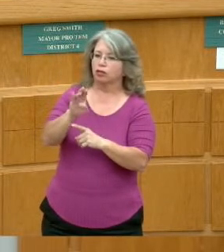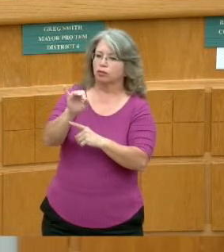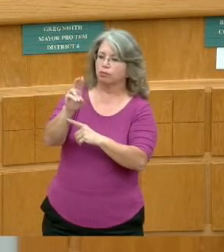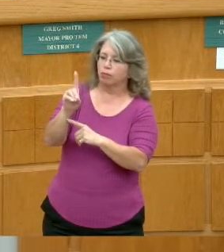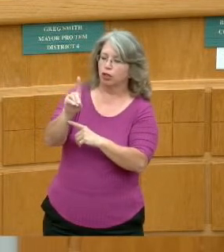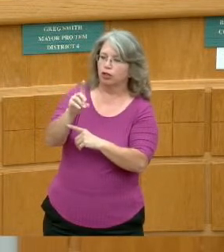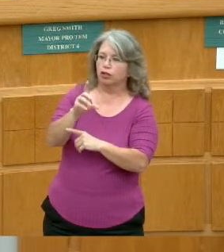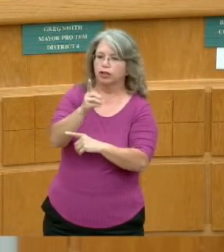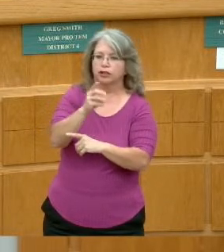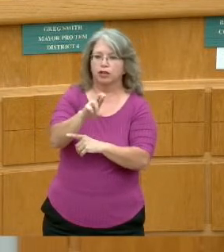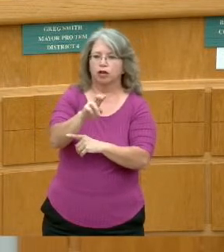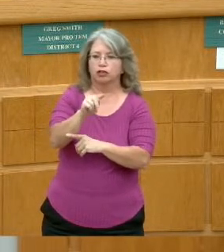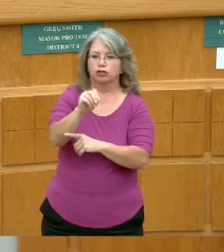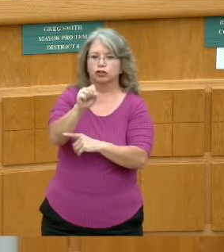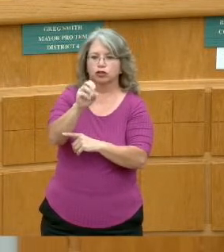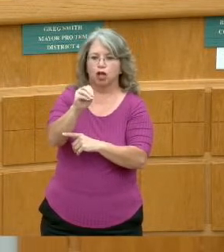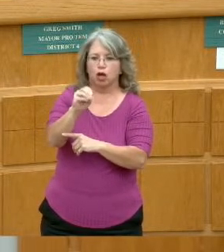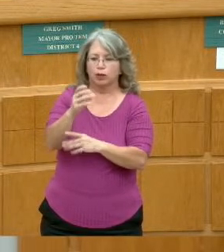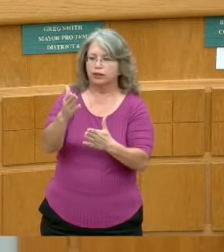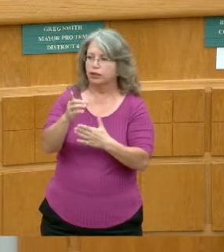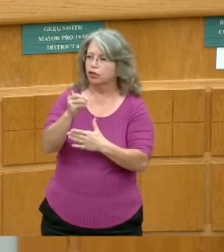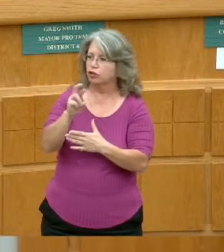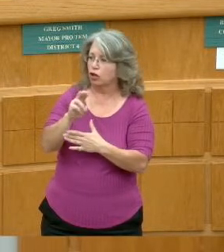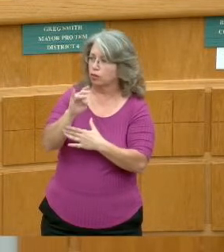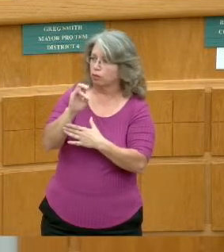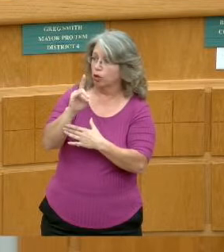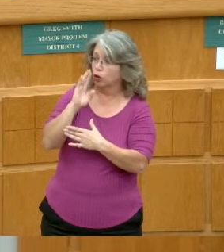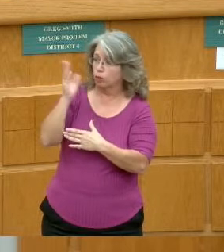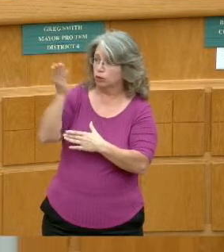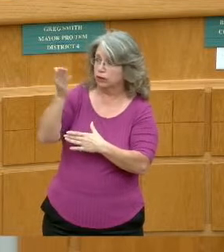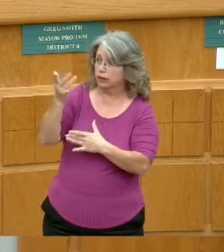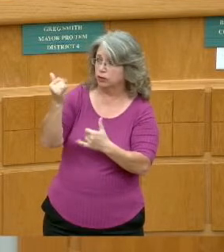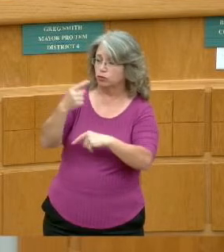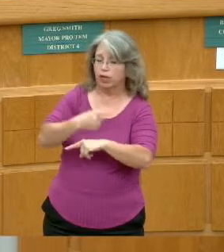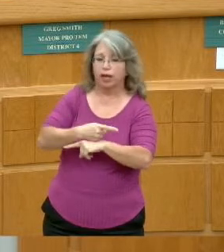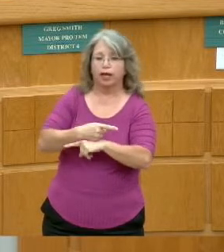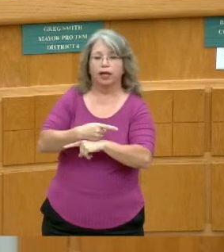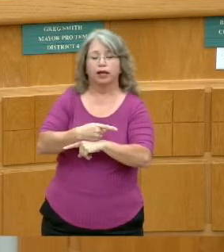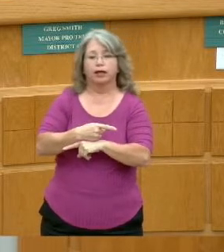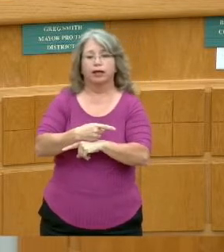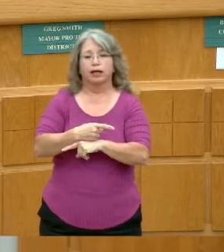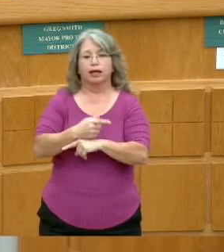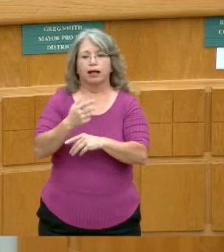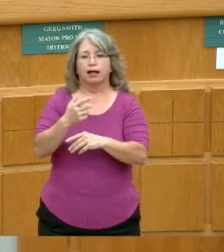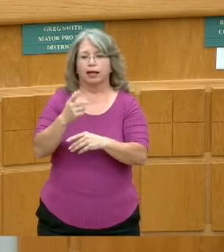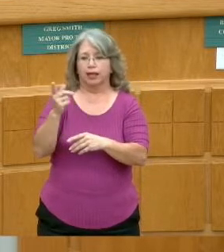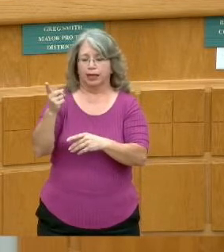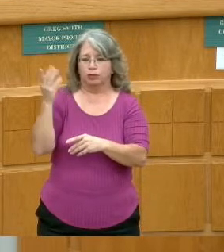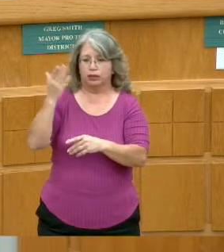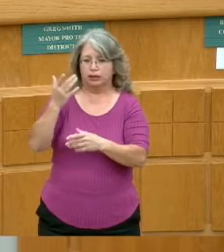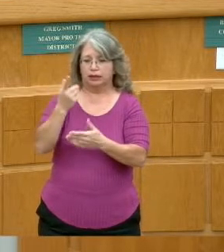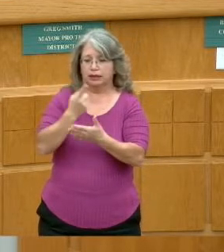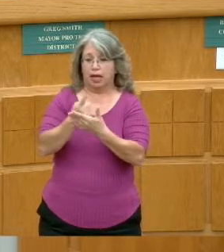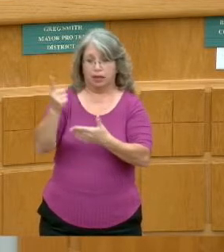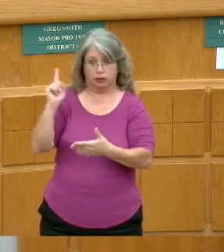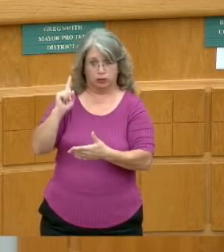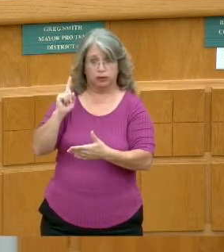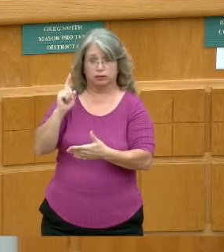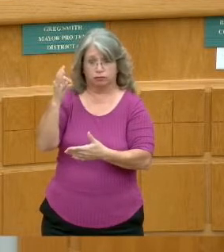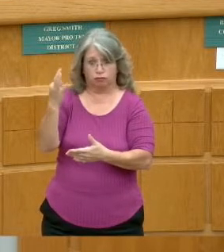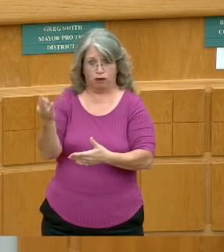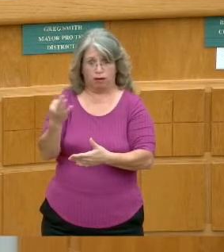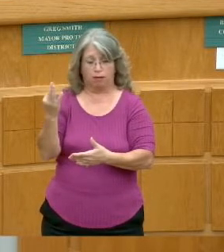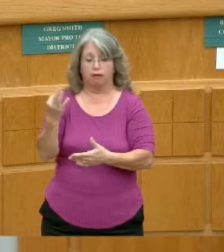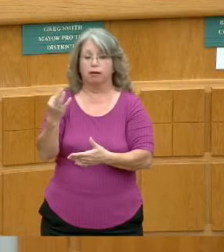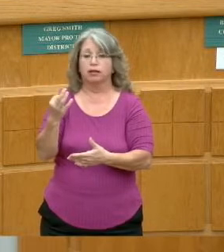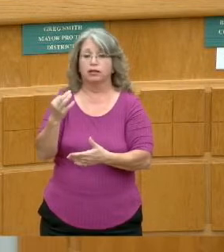well. But Dr. Bird is the one that is presenting, so he's going to present today an update. The last time he presented was a week ago. And so we're anxious to